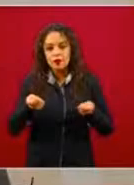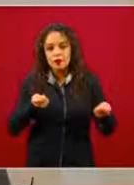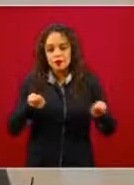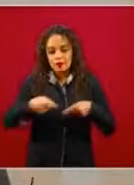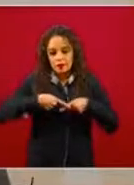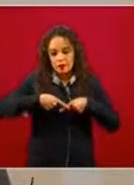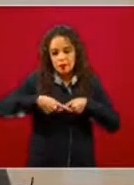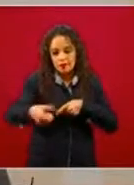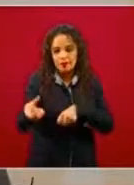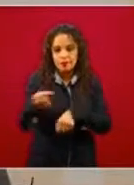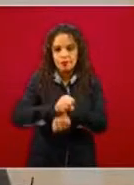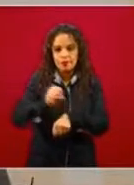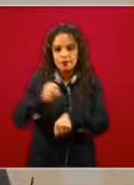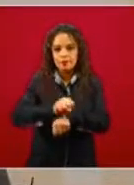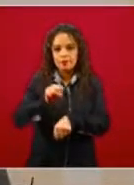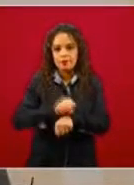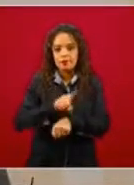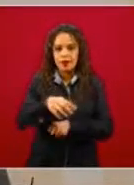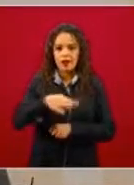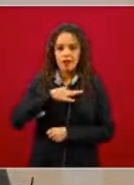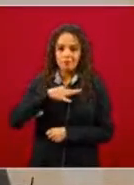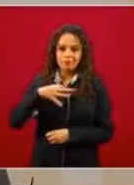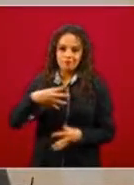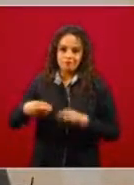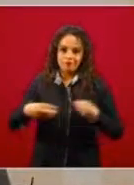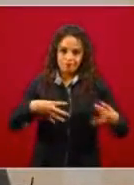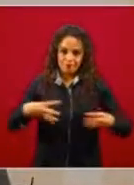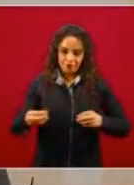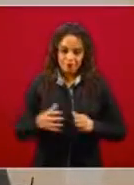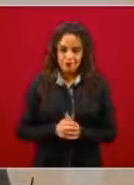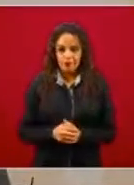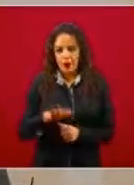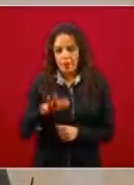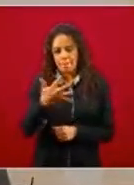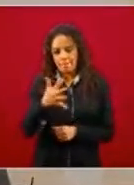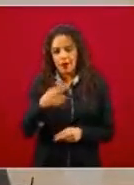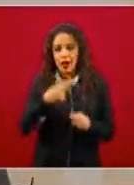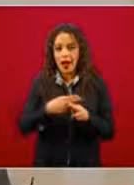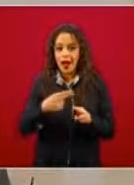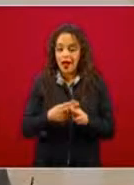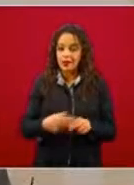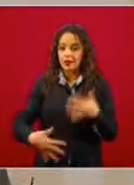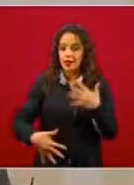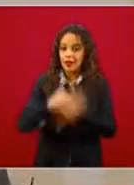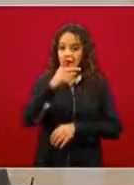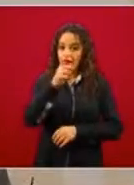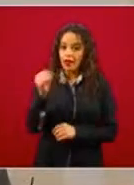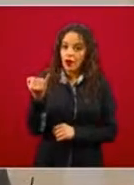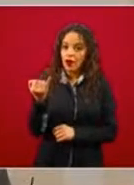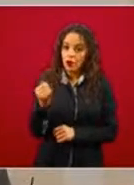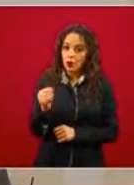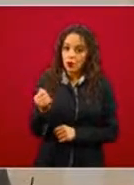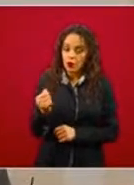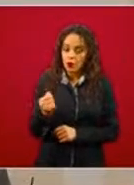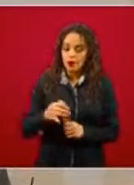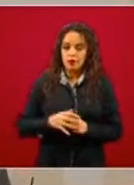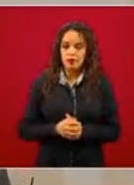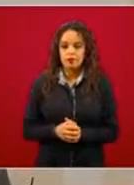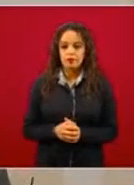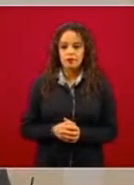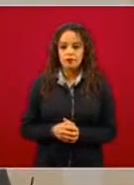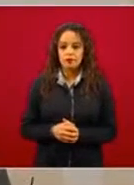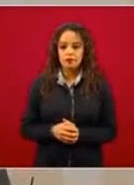pandemic in a better semanas, way in the concretamente upcoming por lo weeks. menos hasta el 15 de Specifically, junio, at en least donde until anticipamos que June varias de las